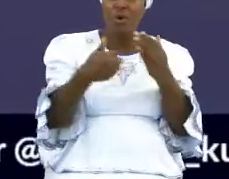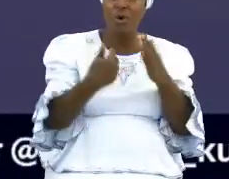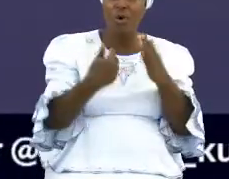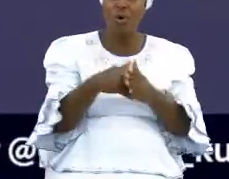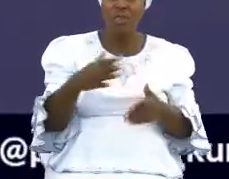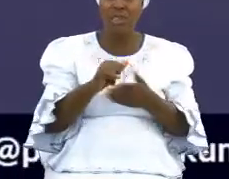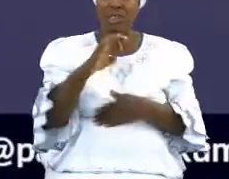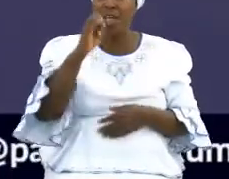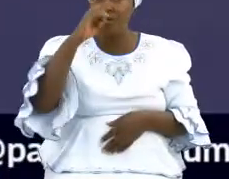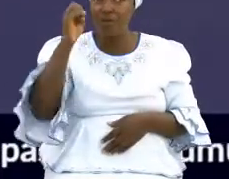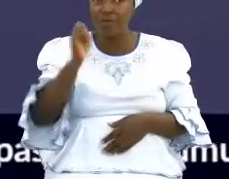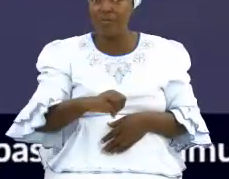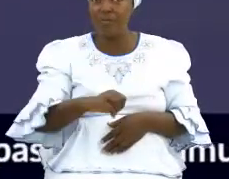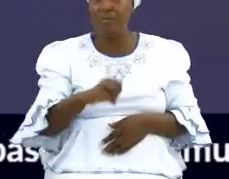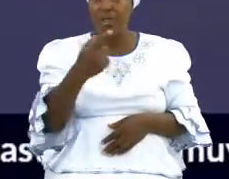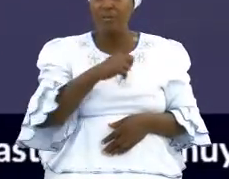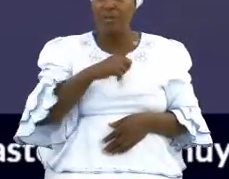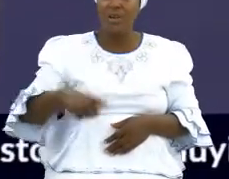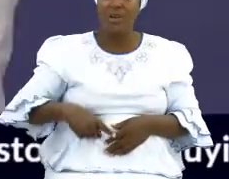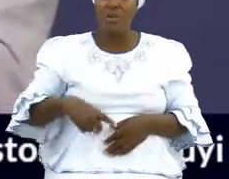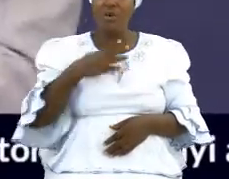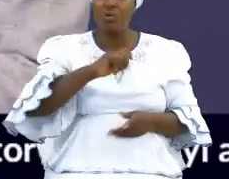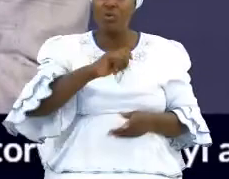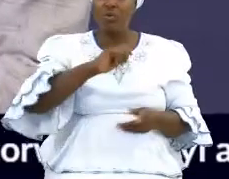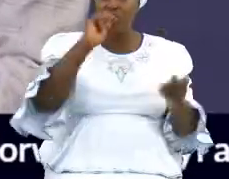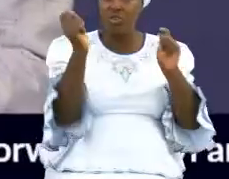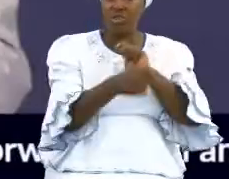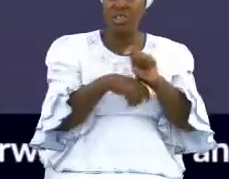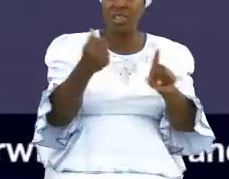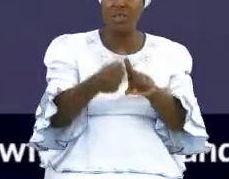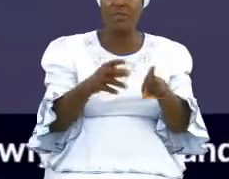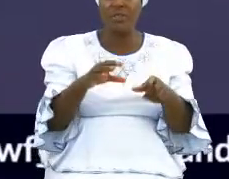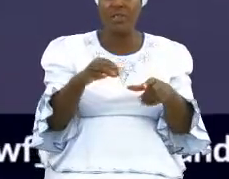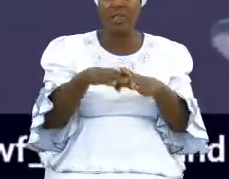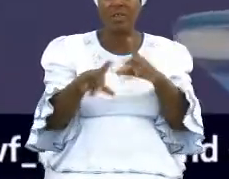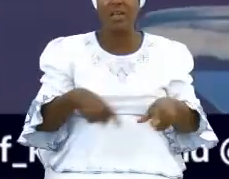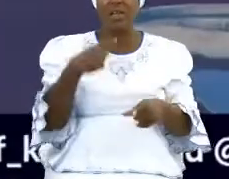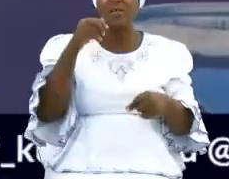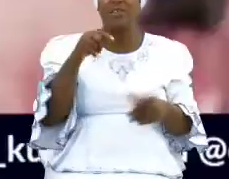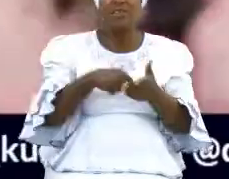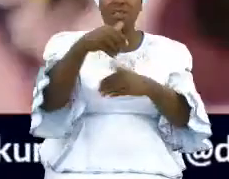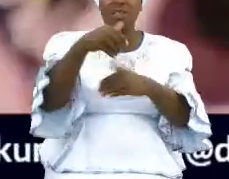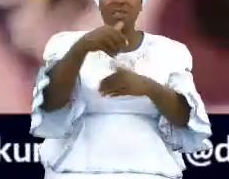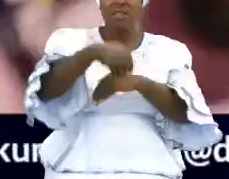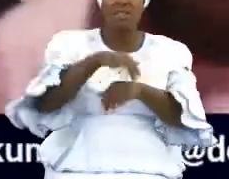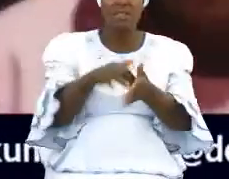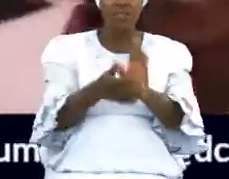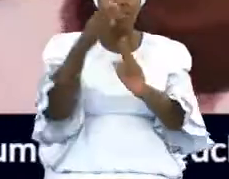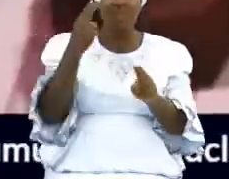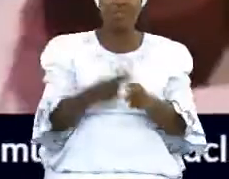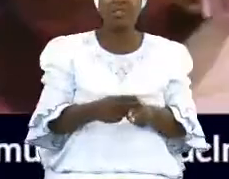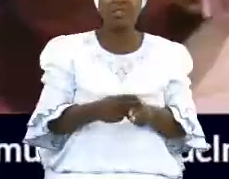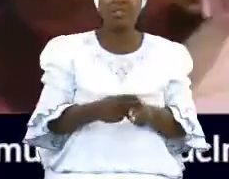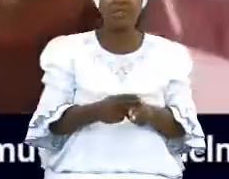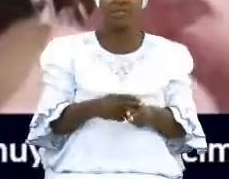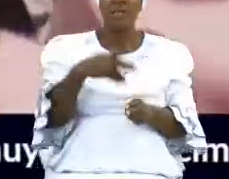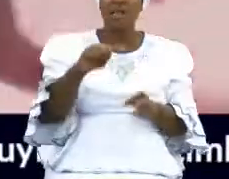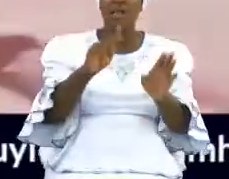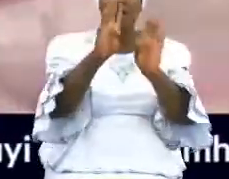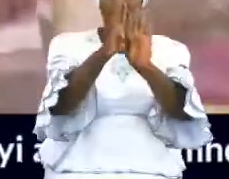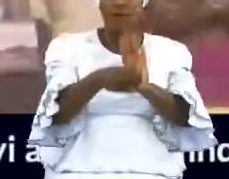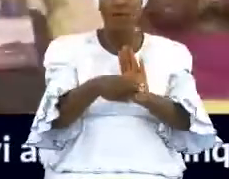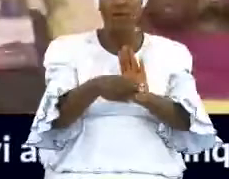evil, the Lord will reverse everything in your life tonight in Jesus' name. The door